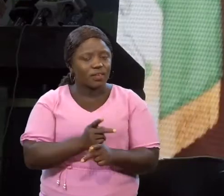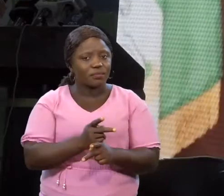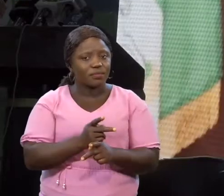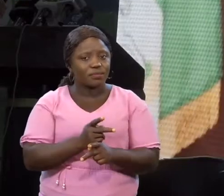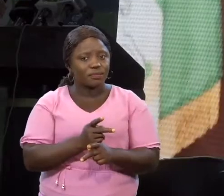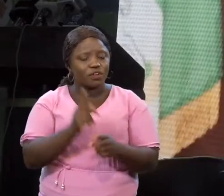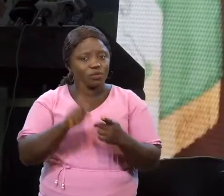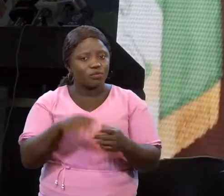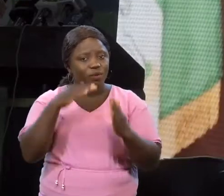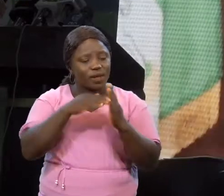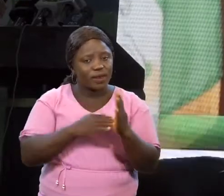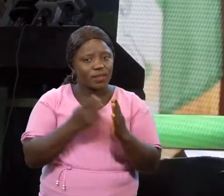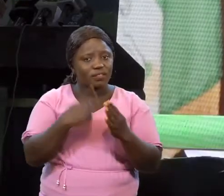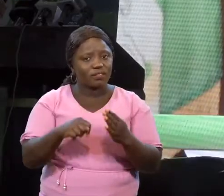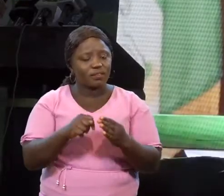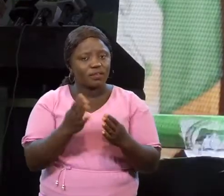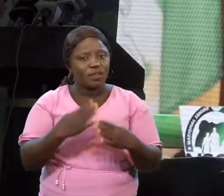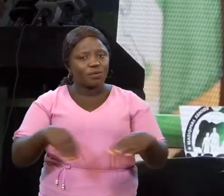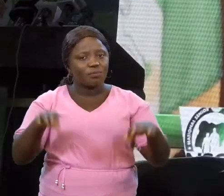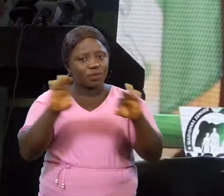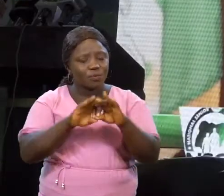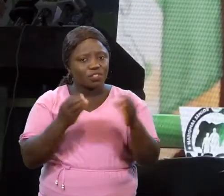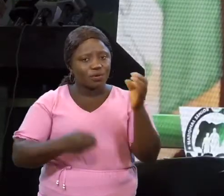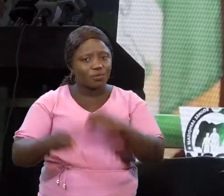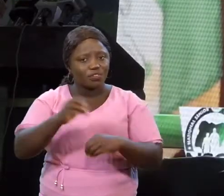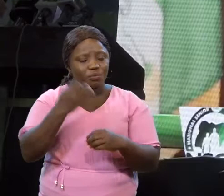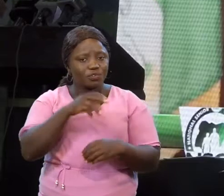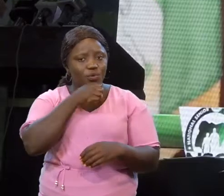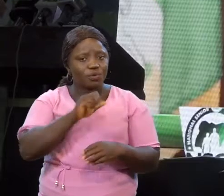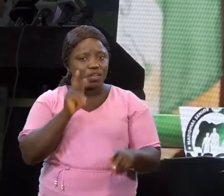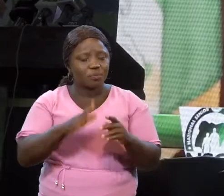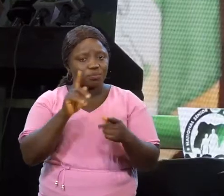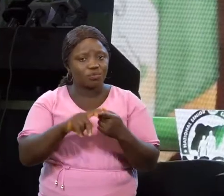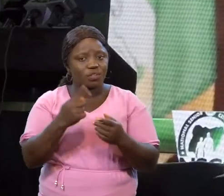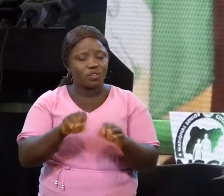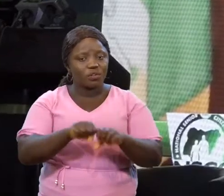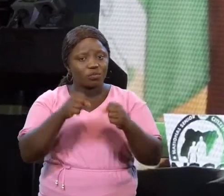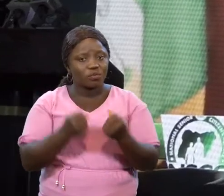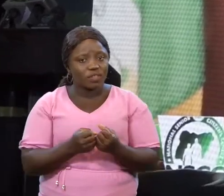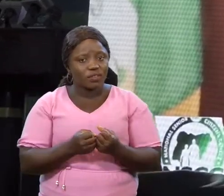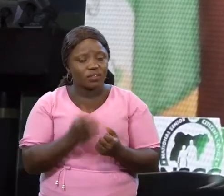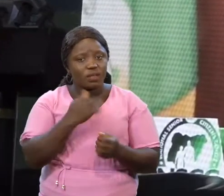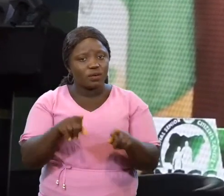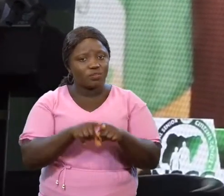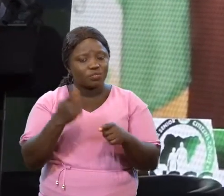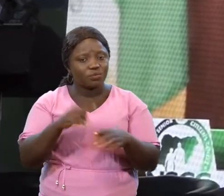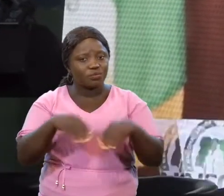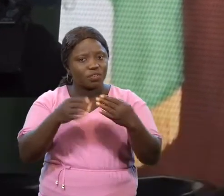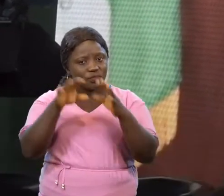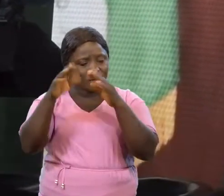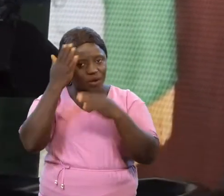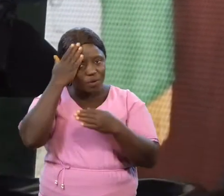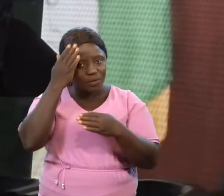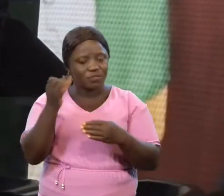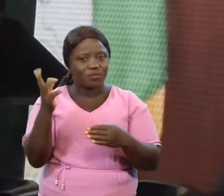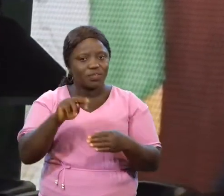aside fundamentally to highlight the invaluable contributions of older people to the society as well as raise awareness of